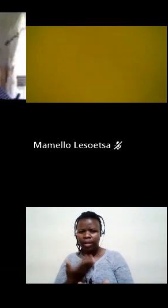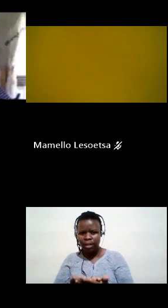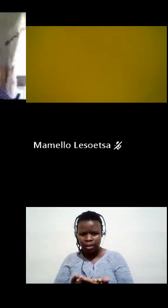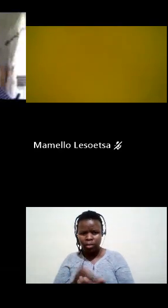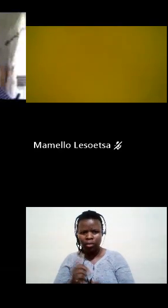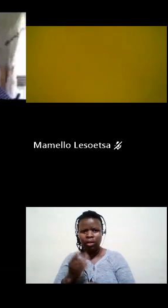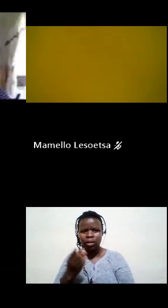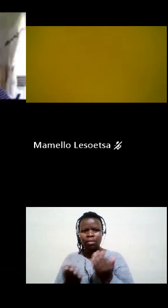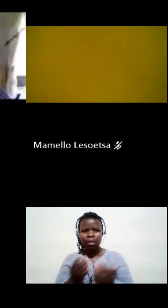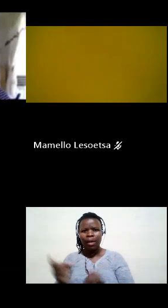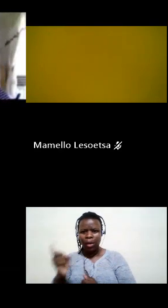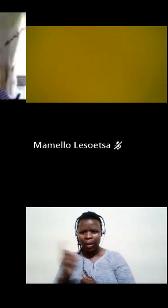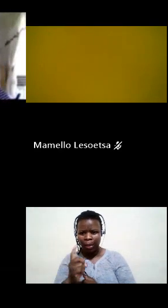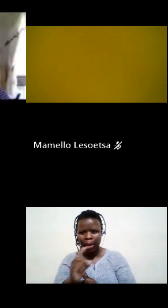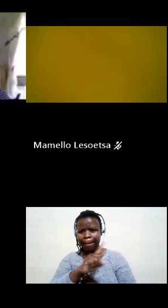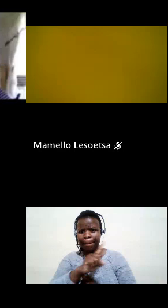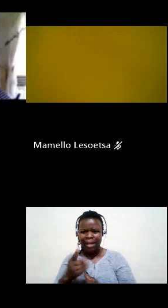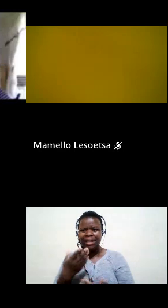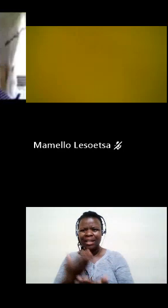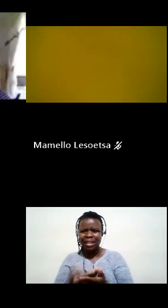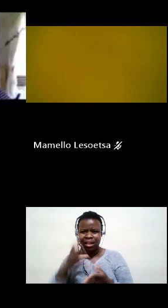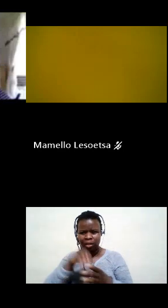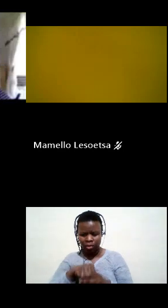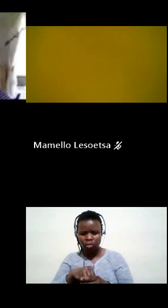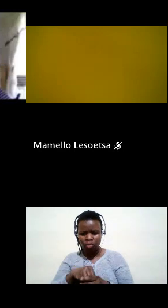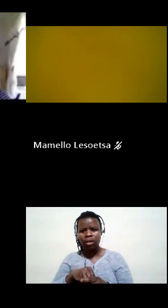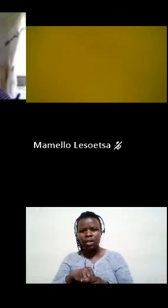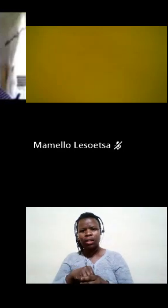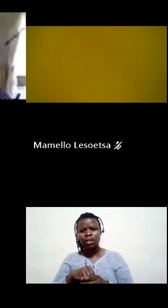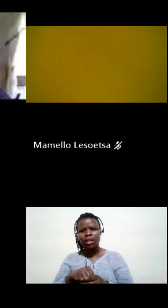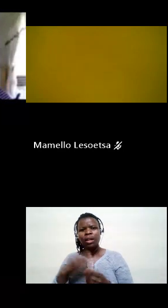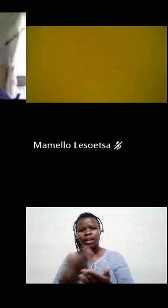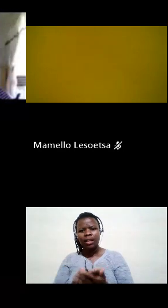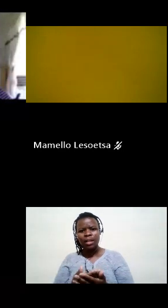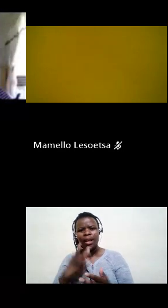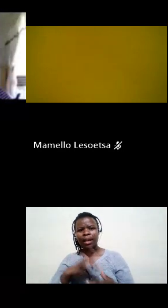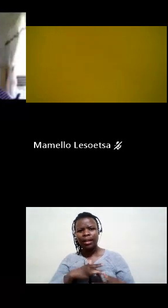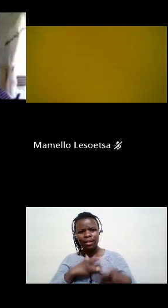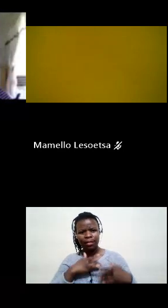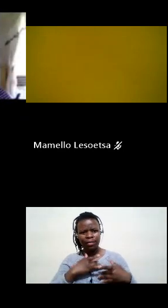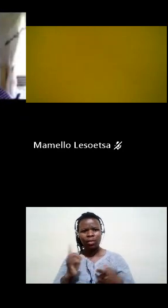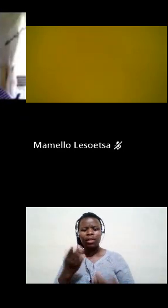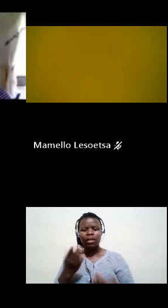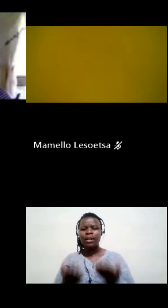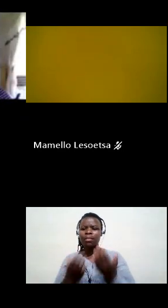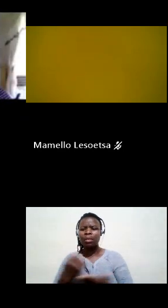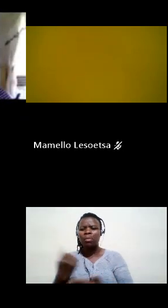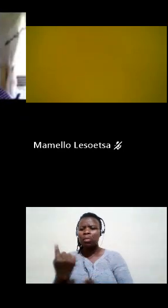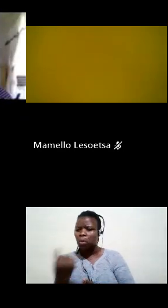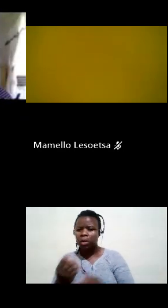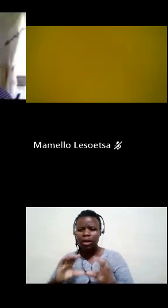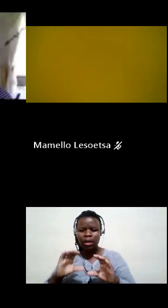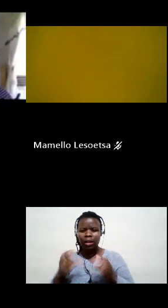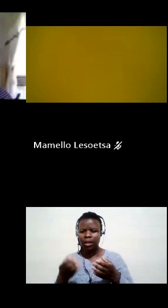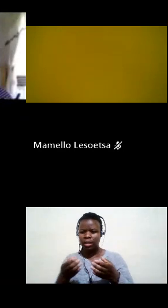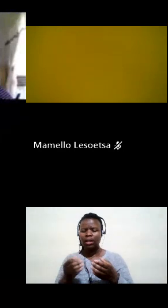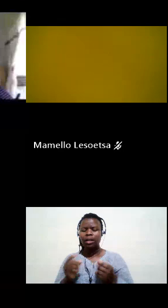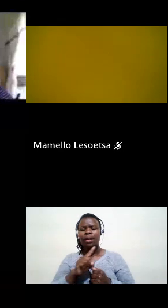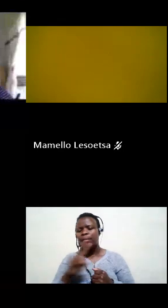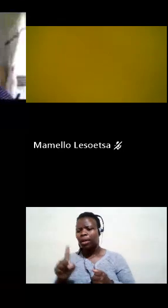be included to make me feel like, oh, I'm the child with my mommy in class and on the excursions. But that